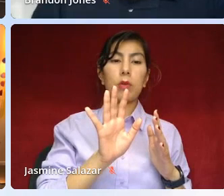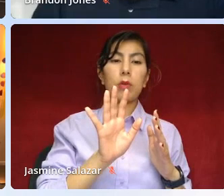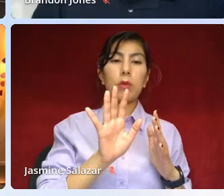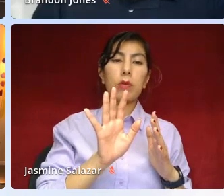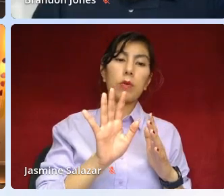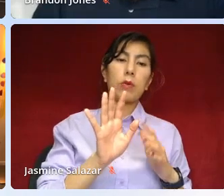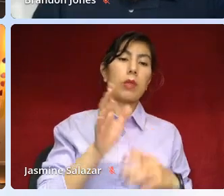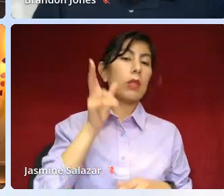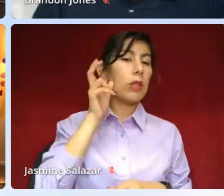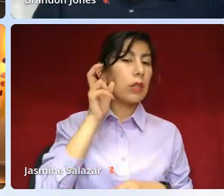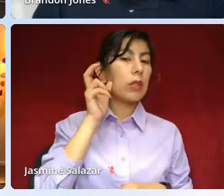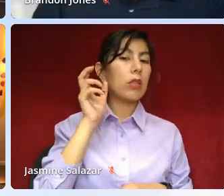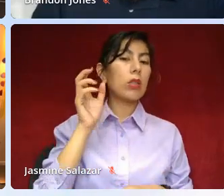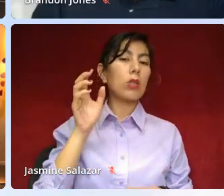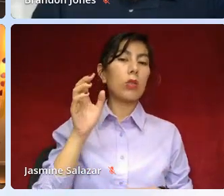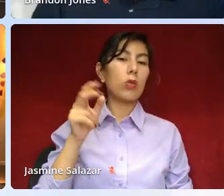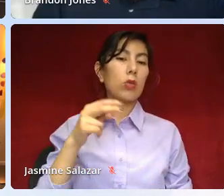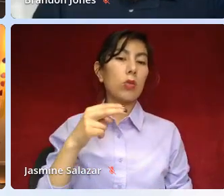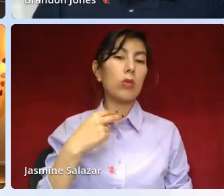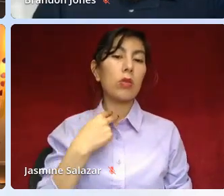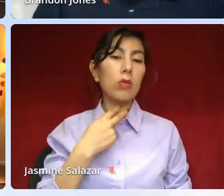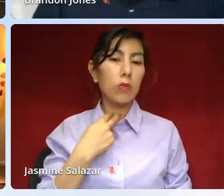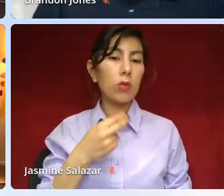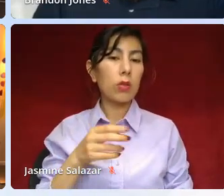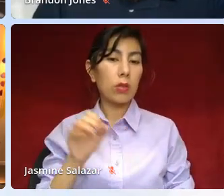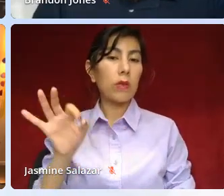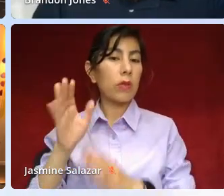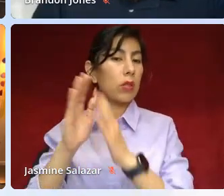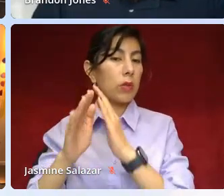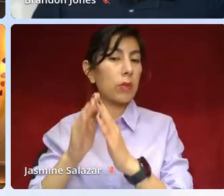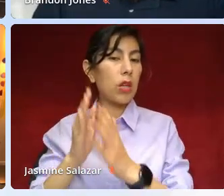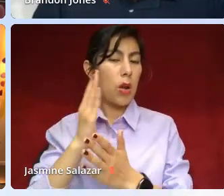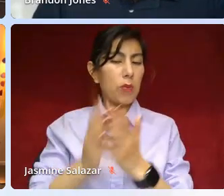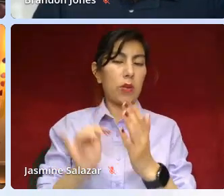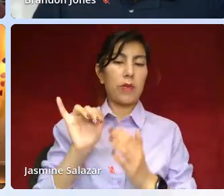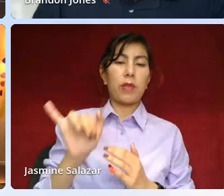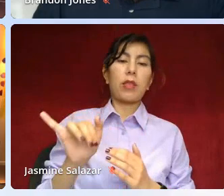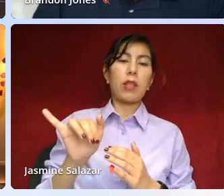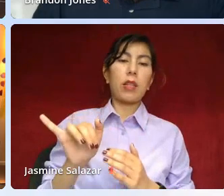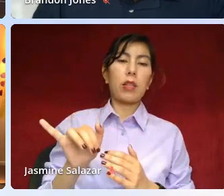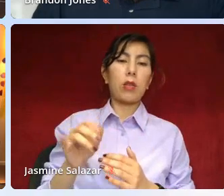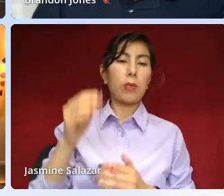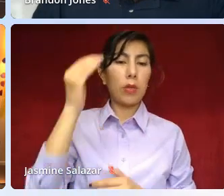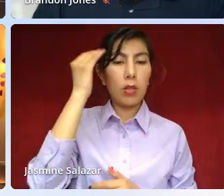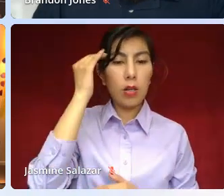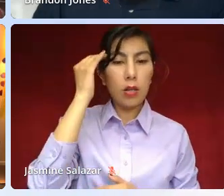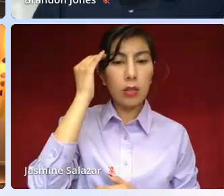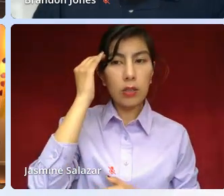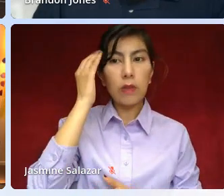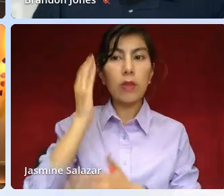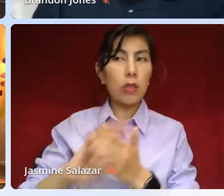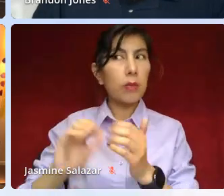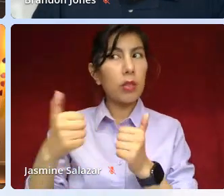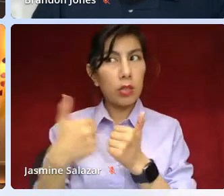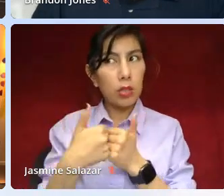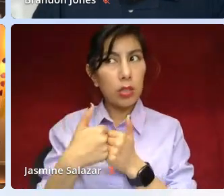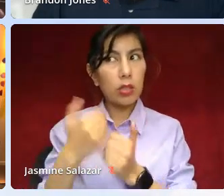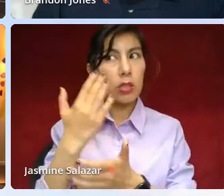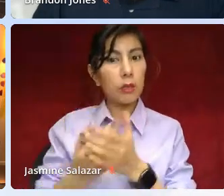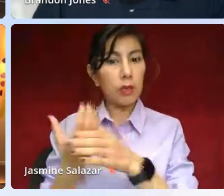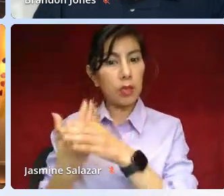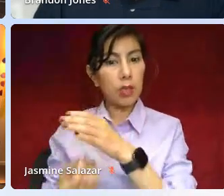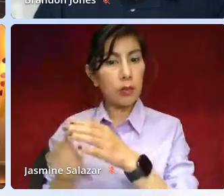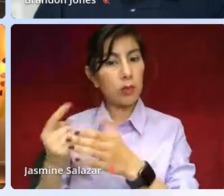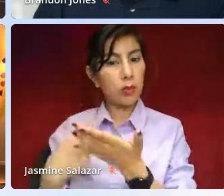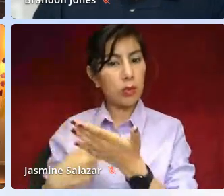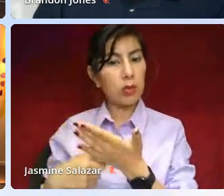listening to the voices of the community, part of that is also being cognizant of some of the challenges, some of these gaps you all talked about, but also